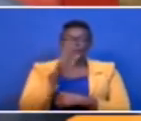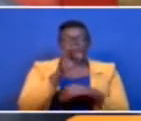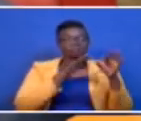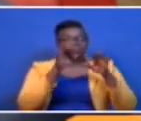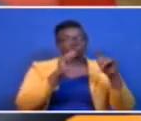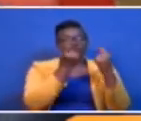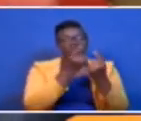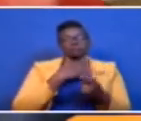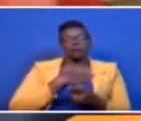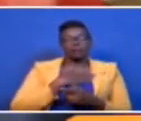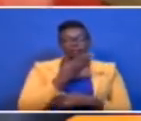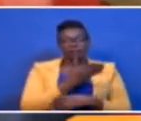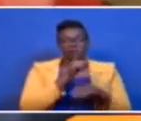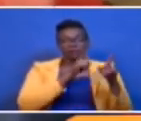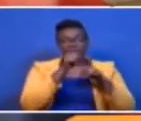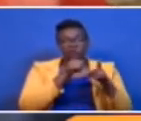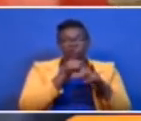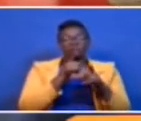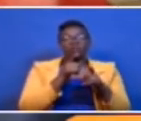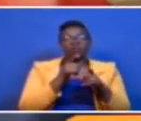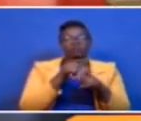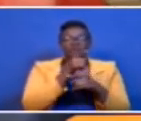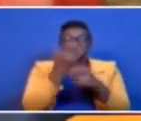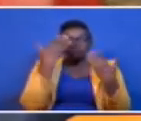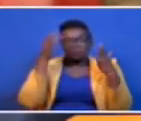team why they didn't know that I'm back.